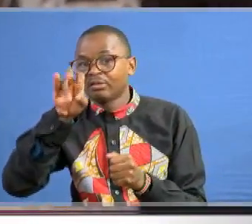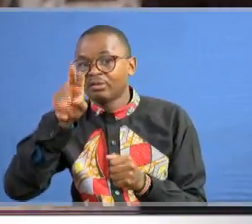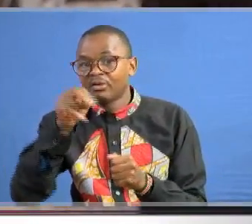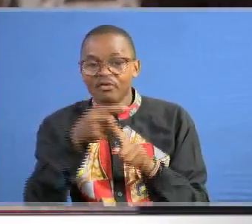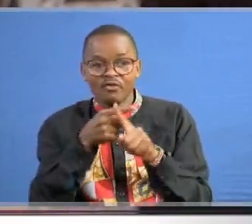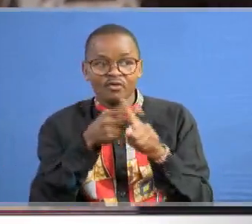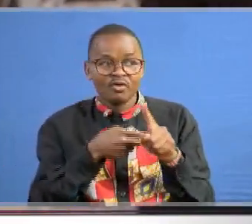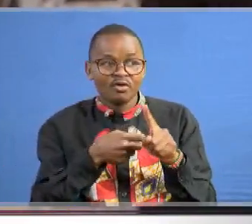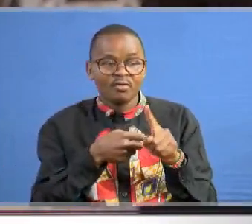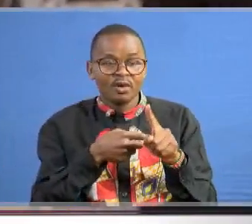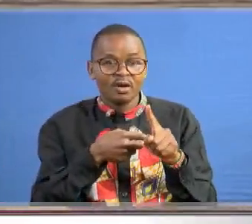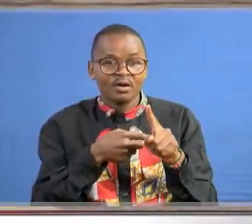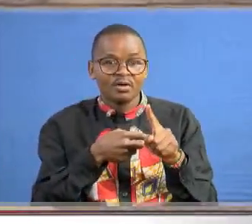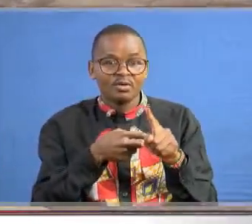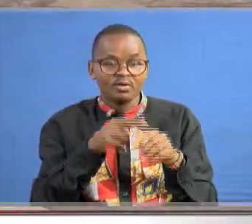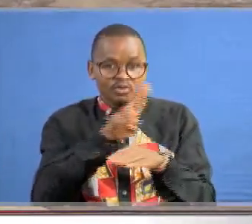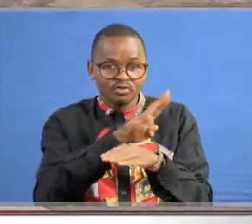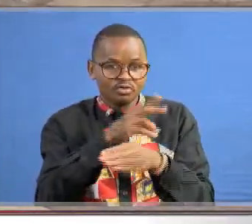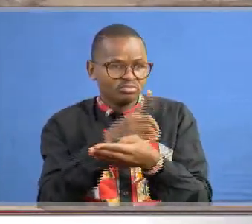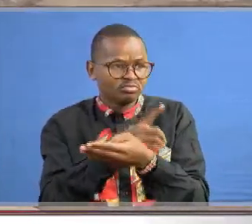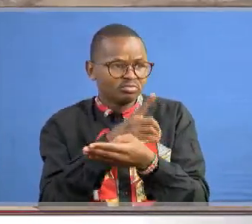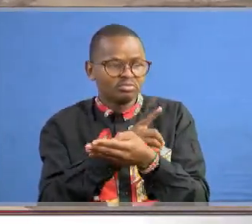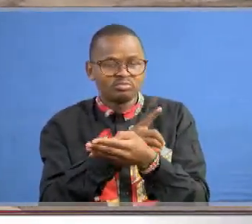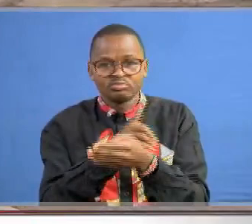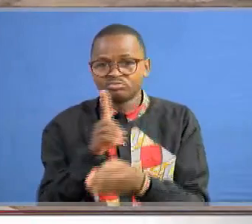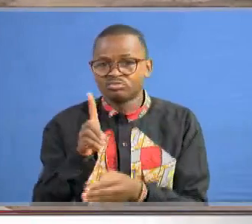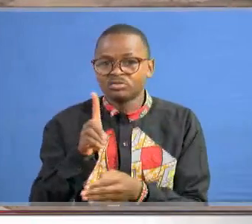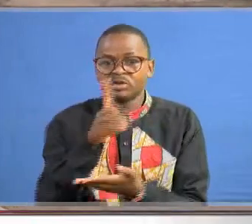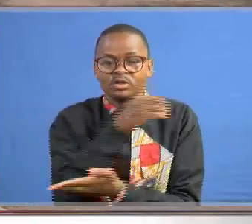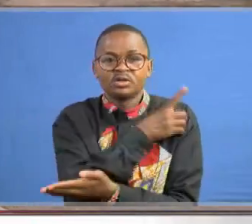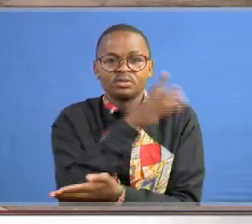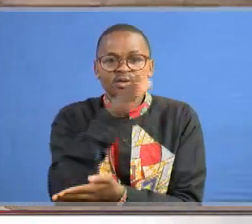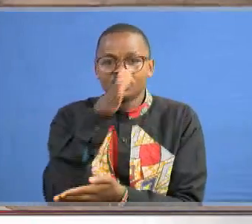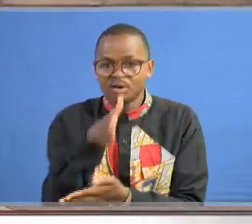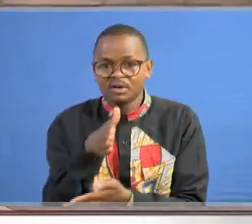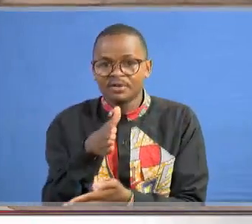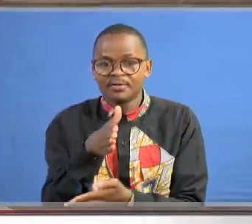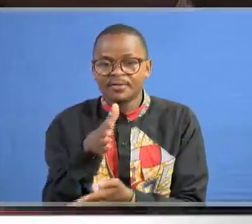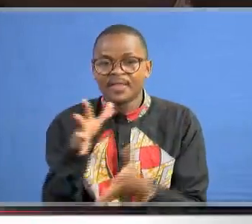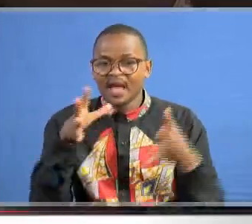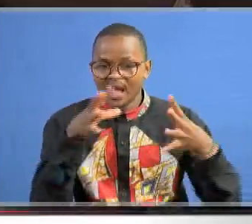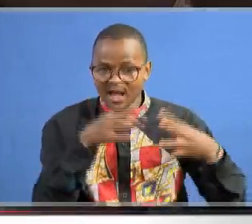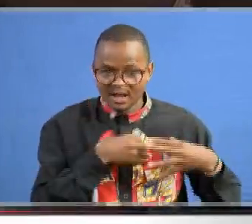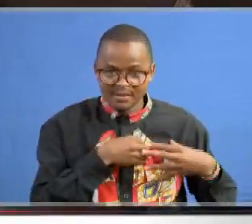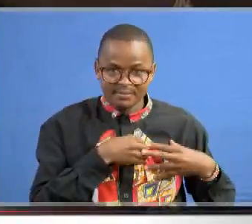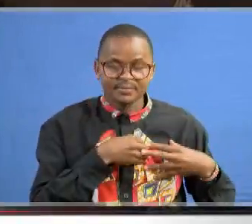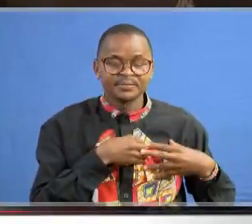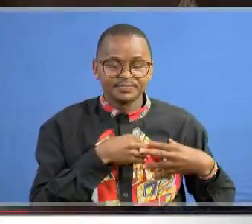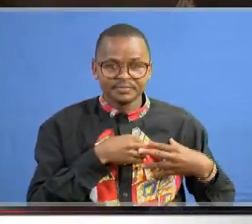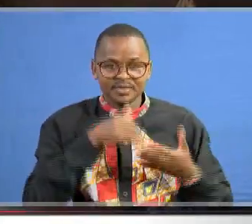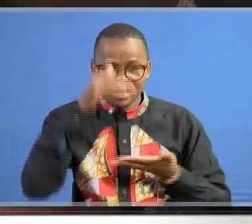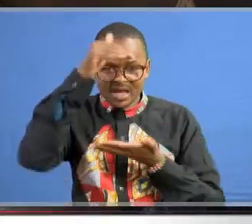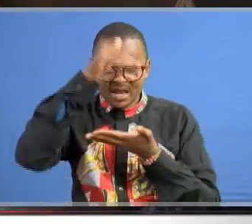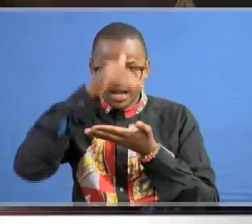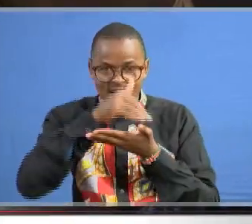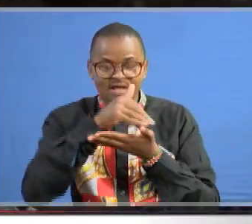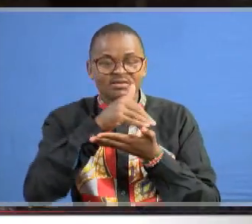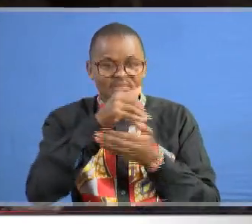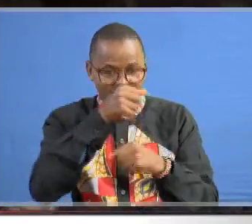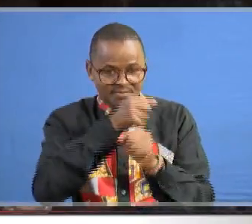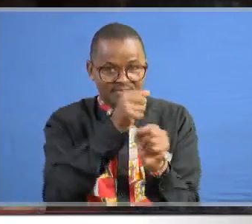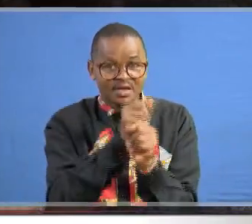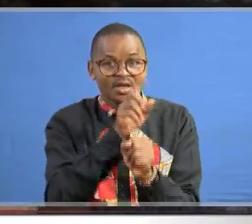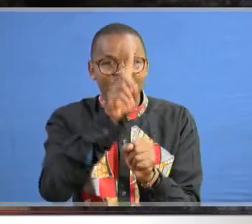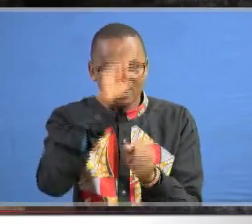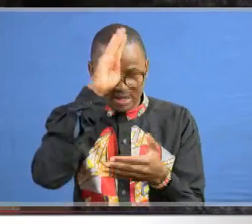from narcissistic abuse. According to Dr. Kamiti, acceptance helps lessen the load, making